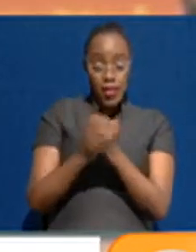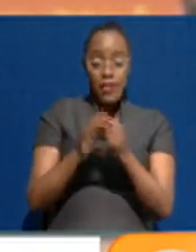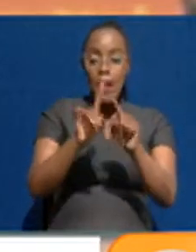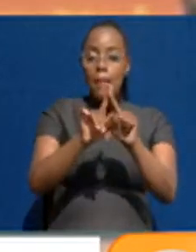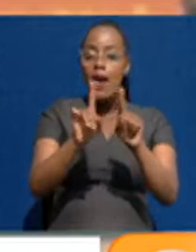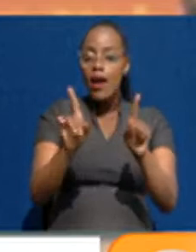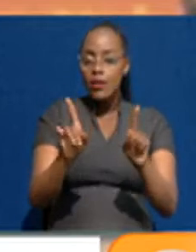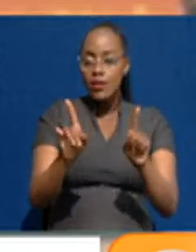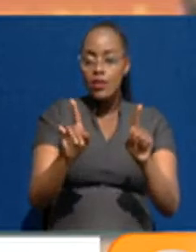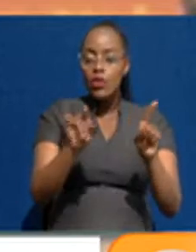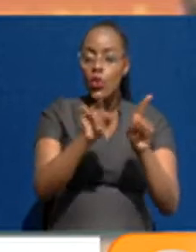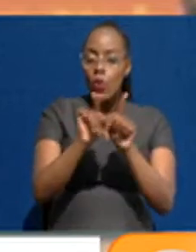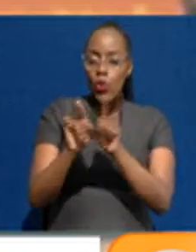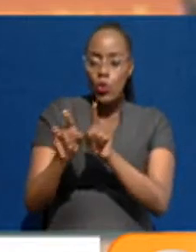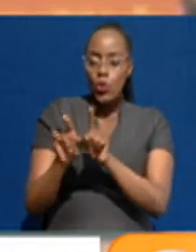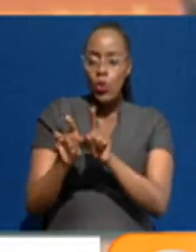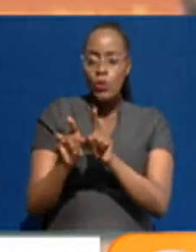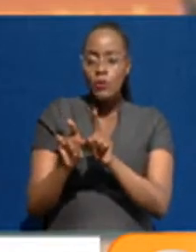However,